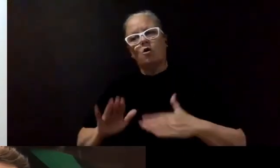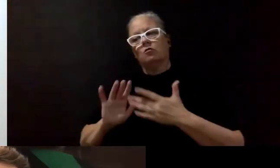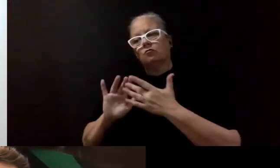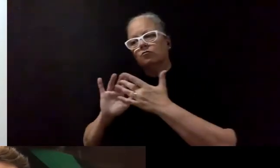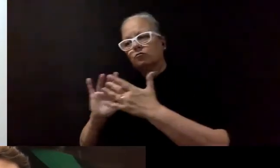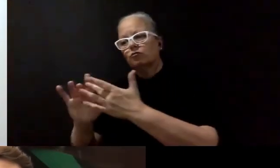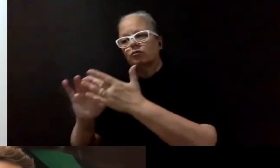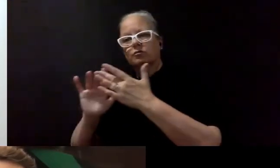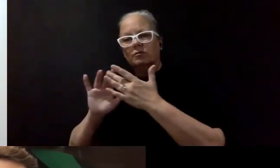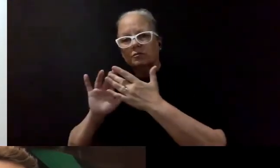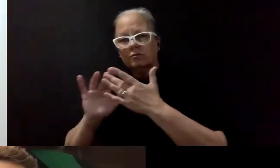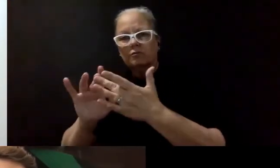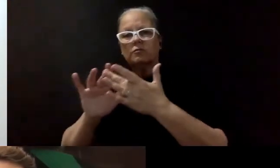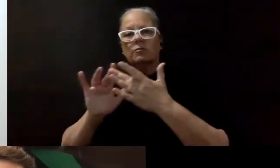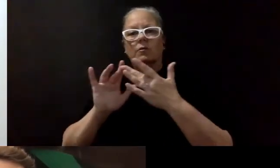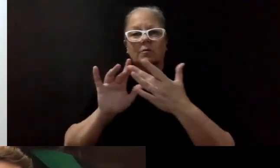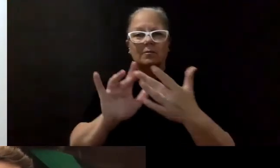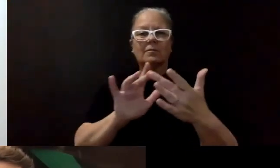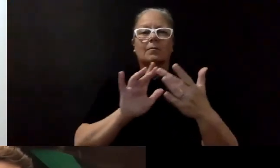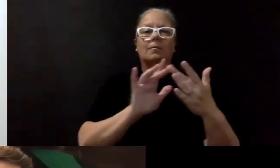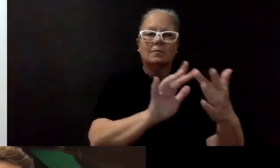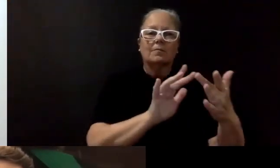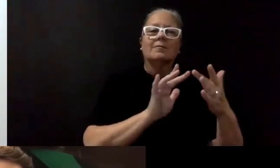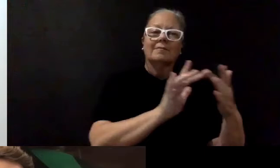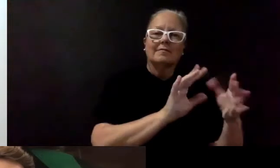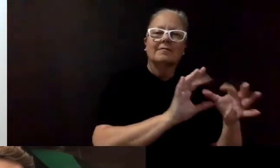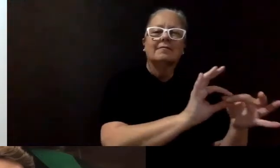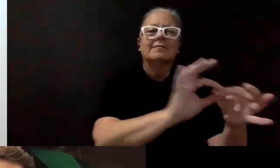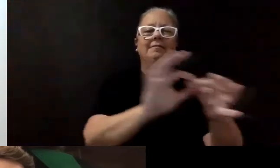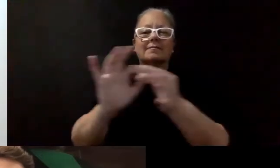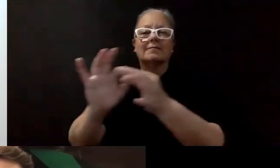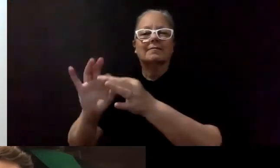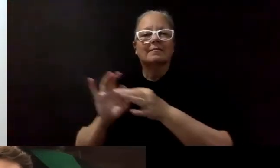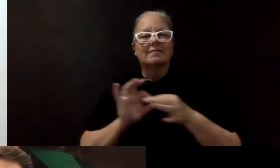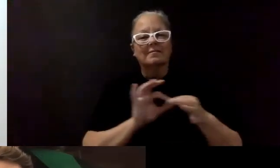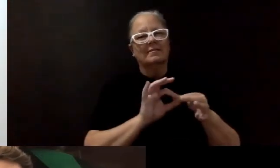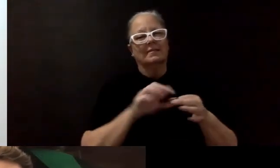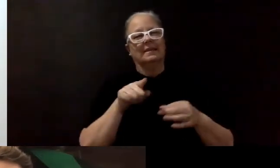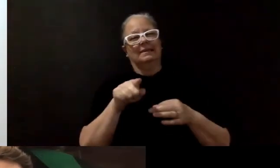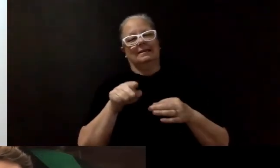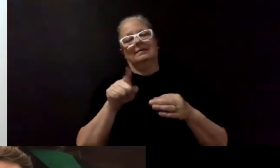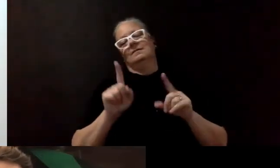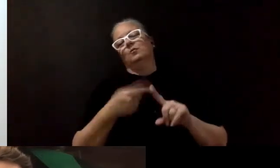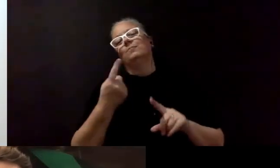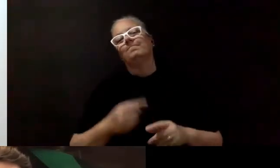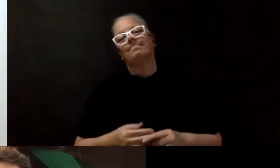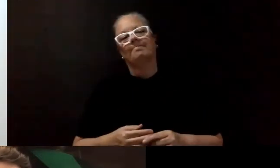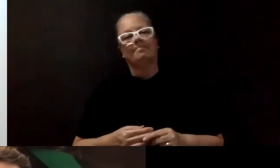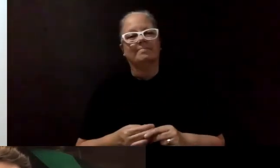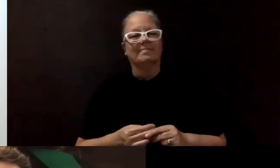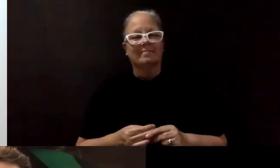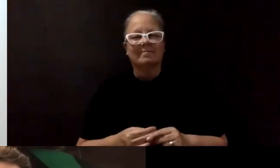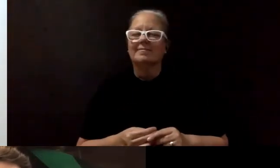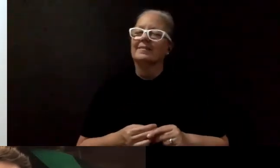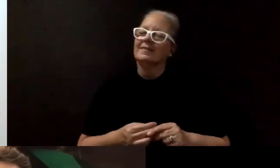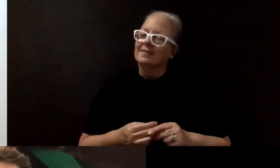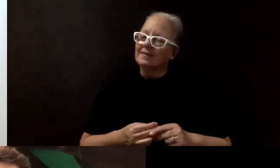the value of where we sit within the stakeholder map, I guess. How interesting,